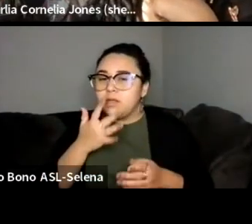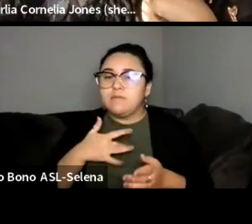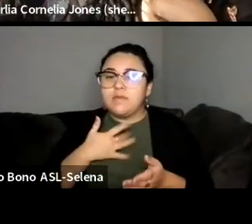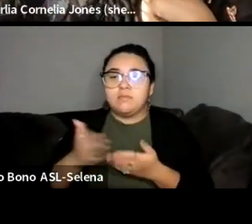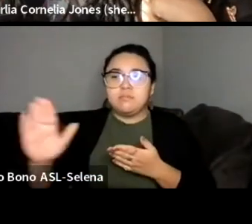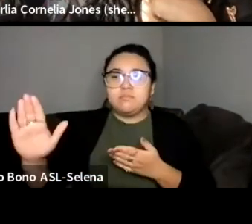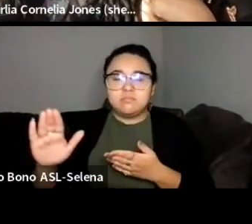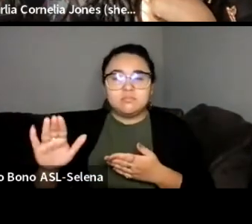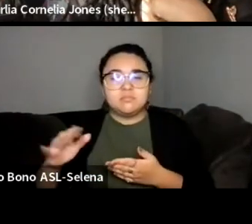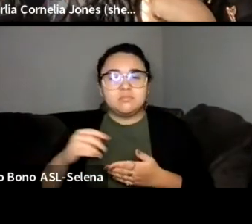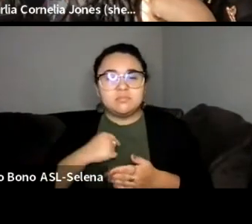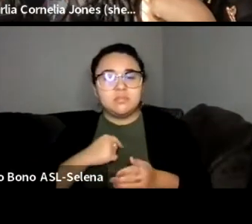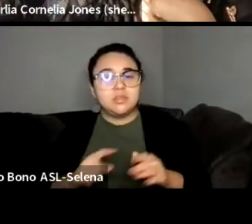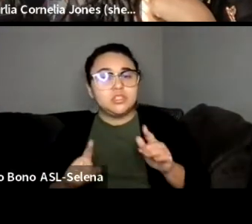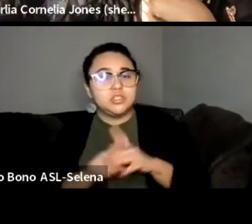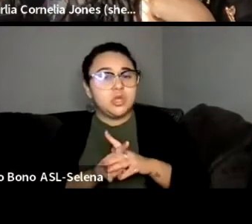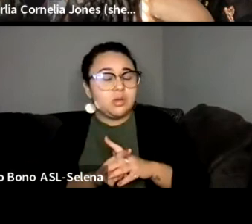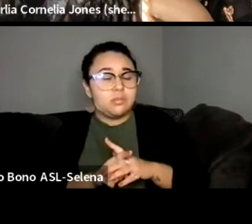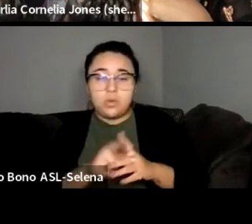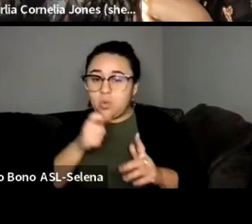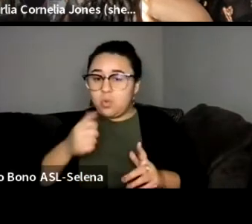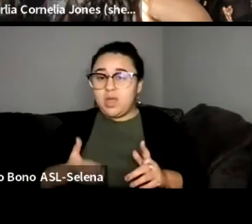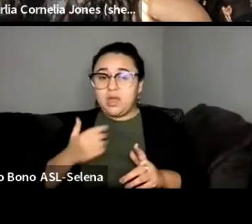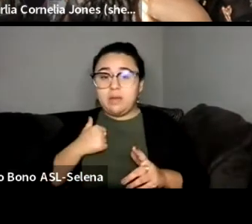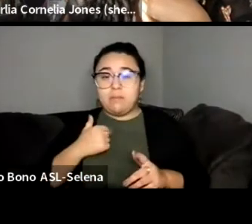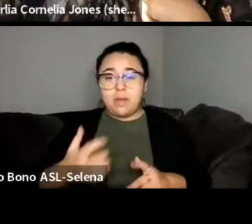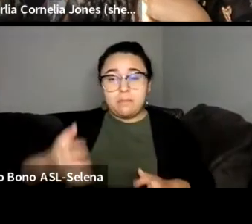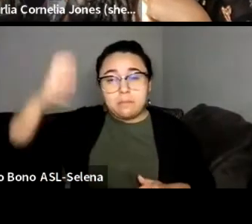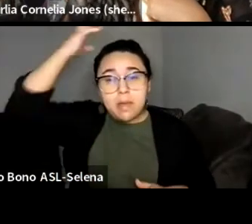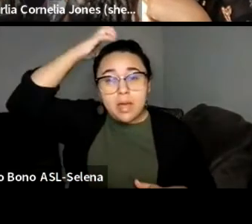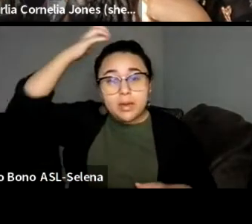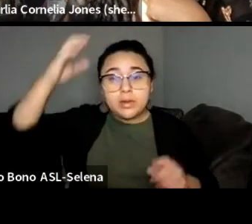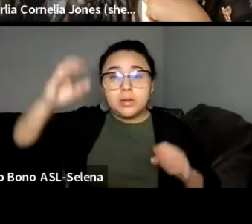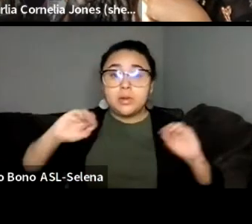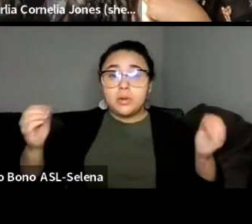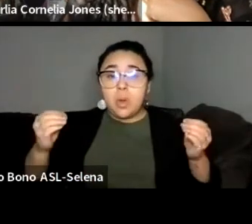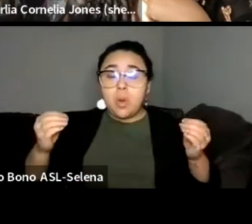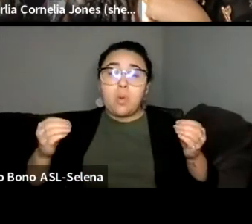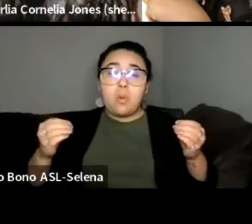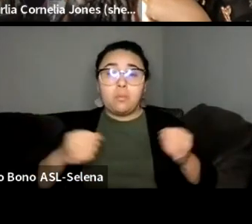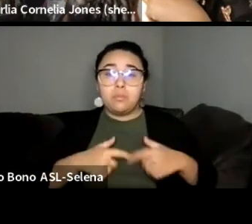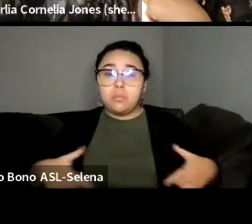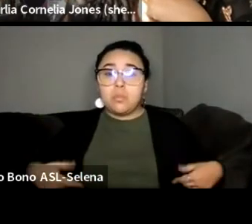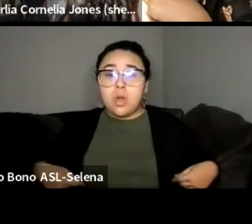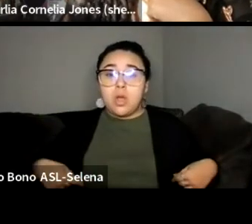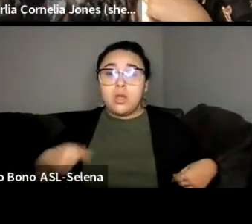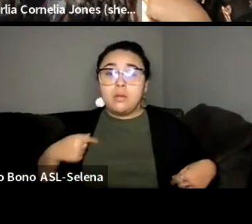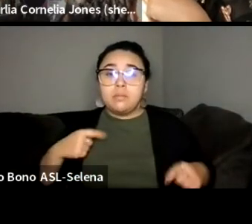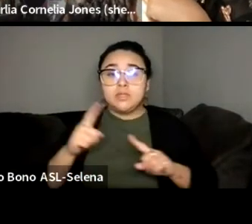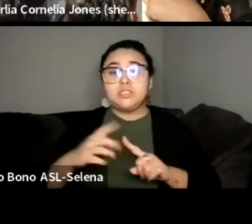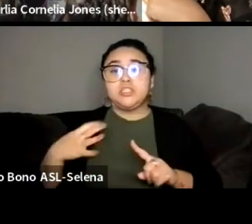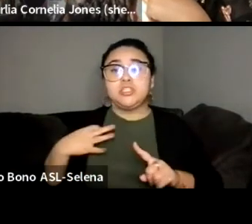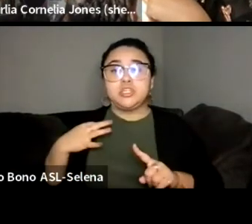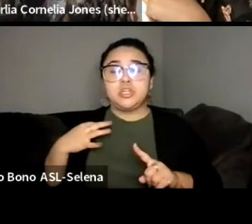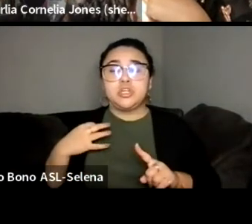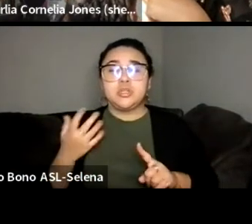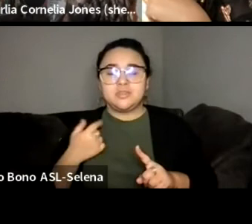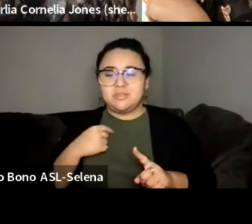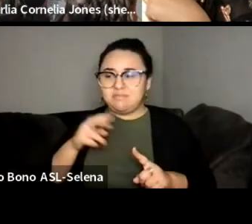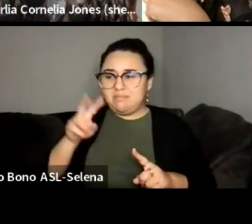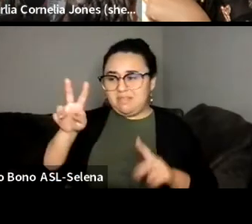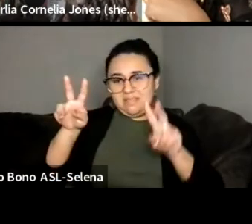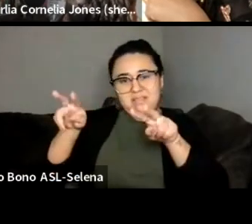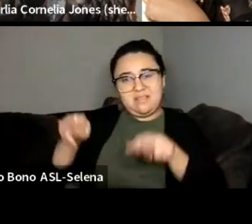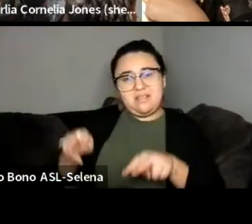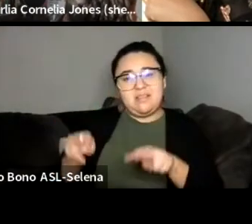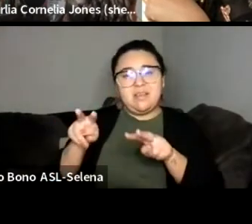because if I show up with my hair in a bun and no bra and no t-shirt, it speaks to who I am as an individual and a representative of who my race